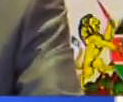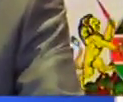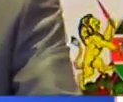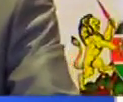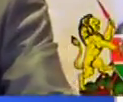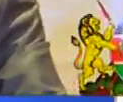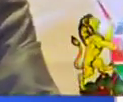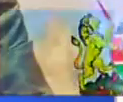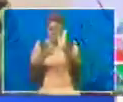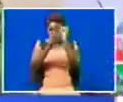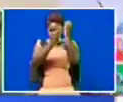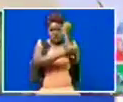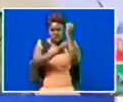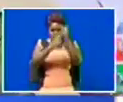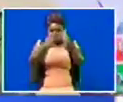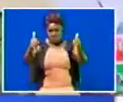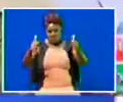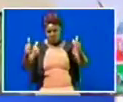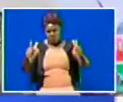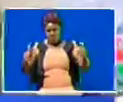You represented the country well.